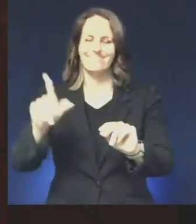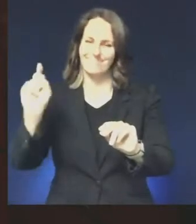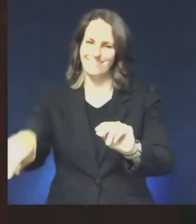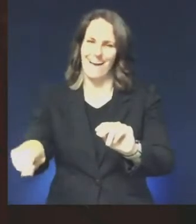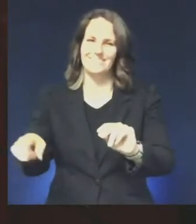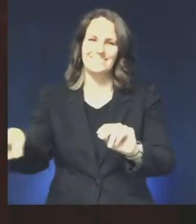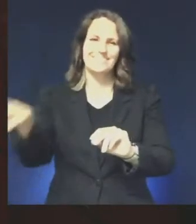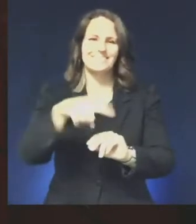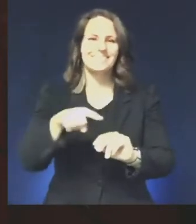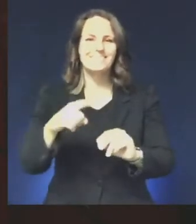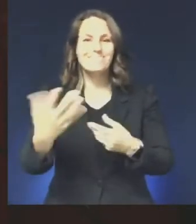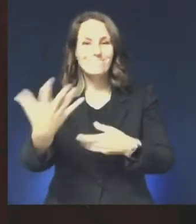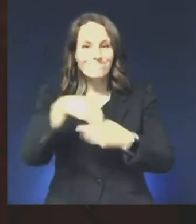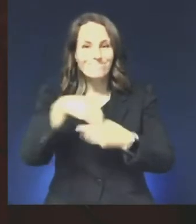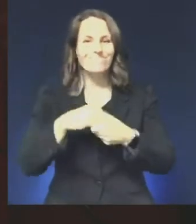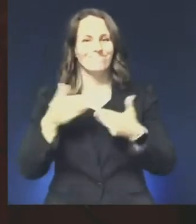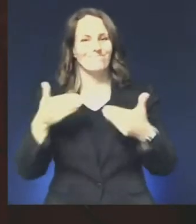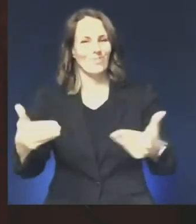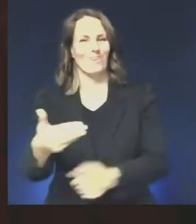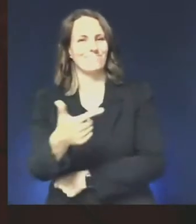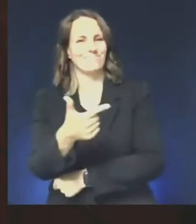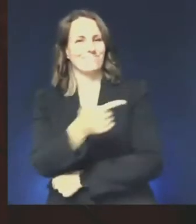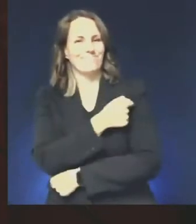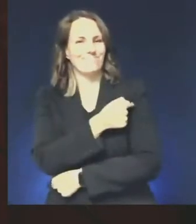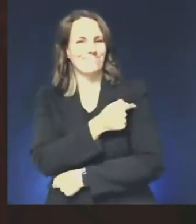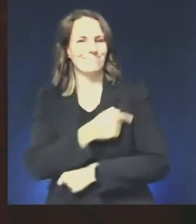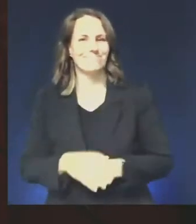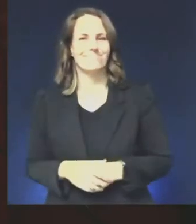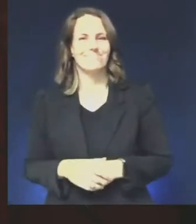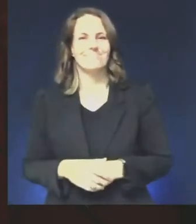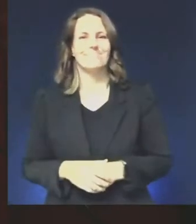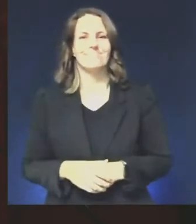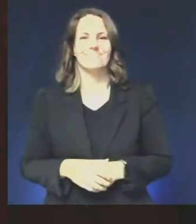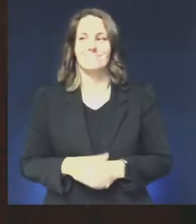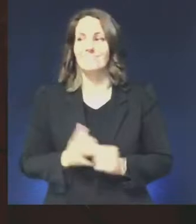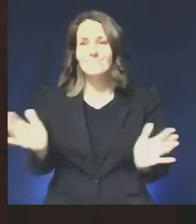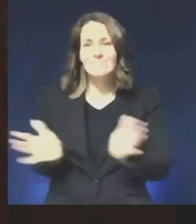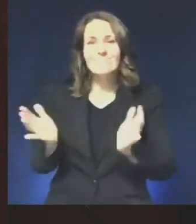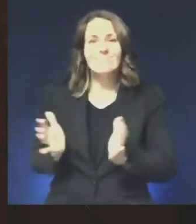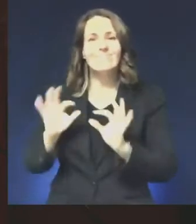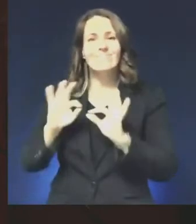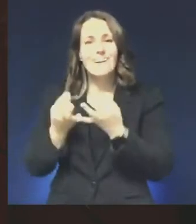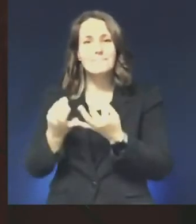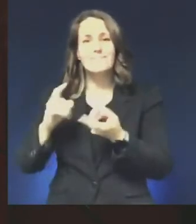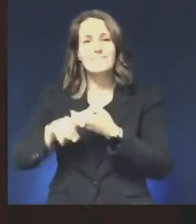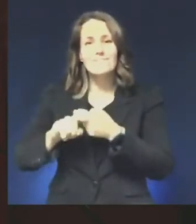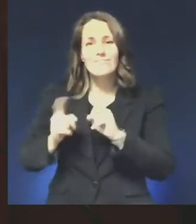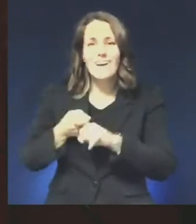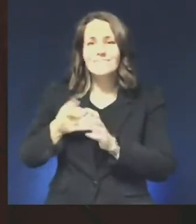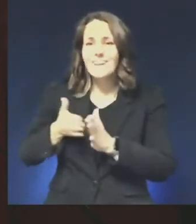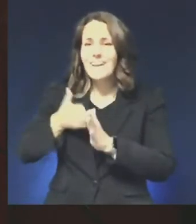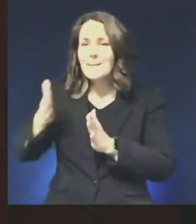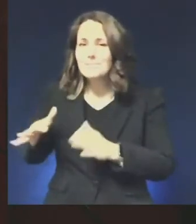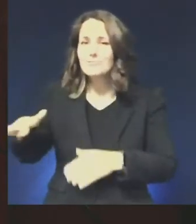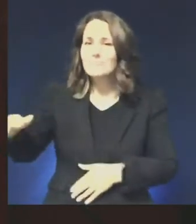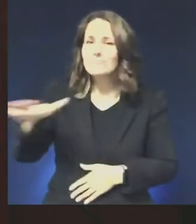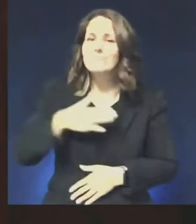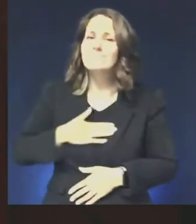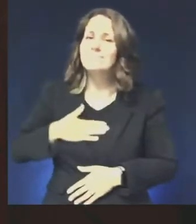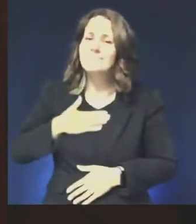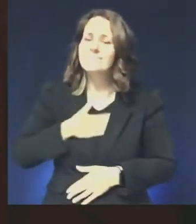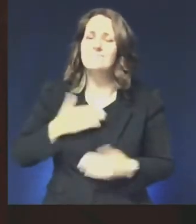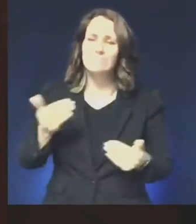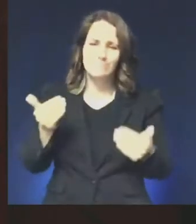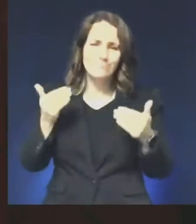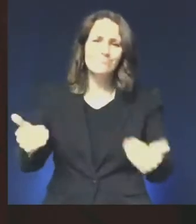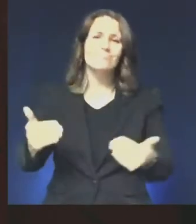are not yet eligible for the vaccine, such as our children. So please get vaccinated. Wear your mask when you're